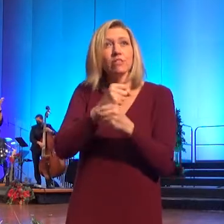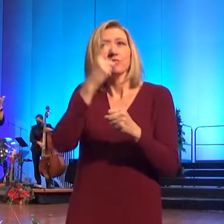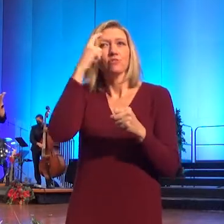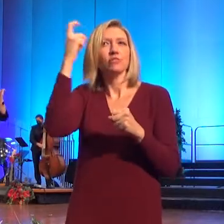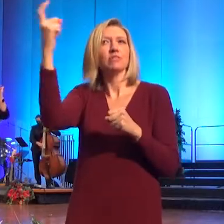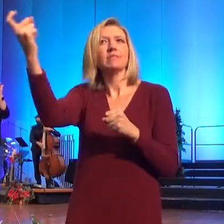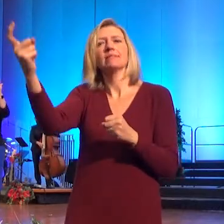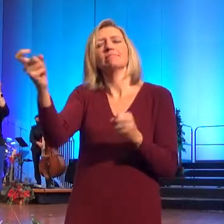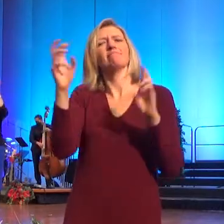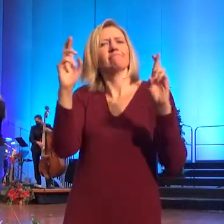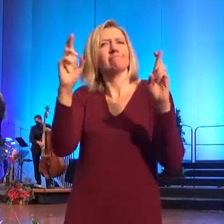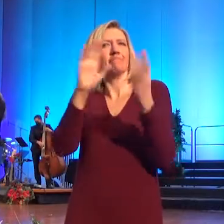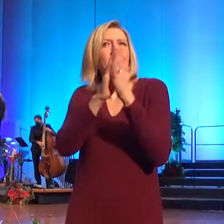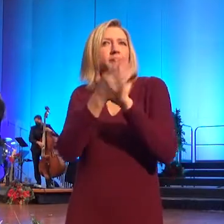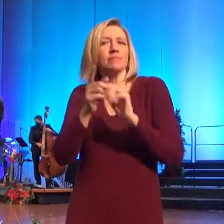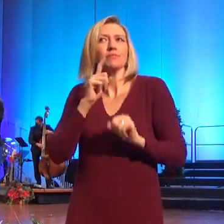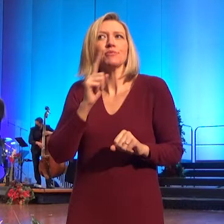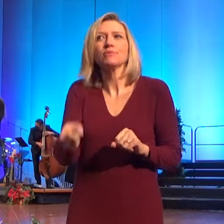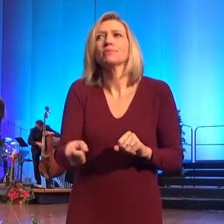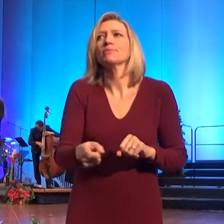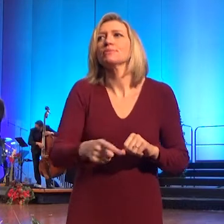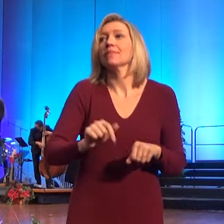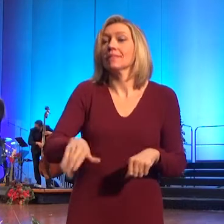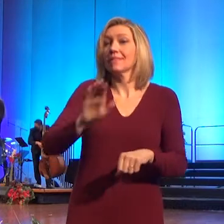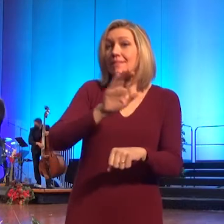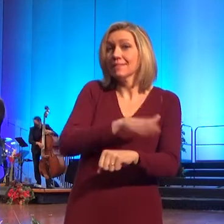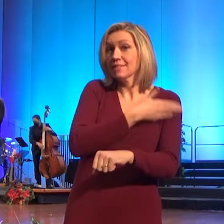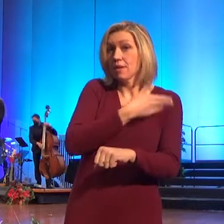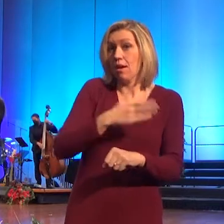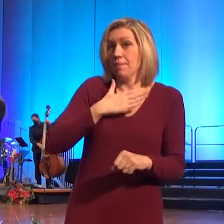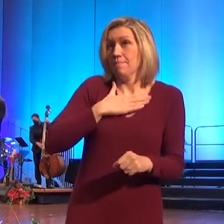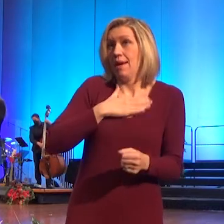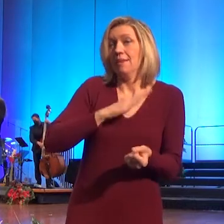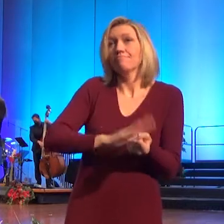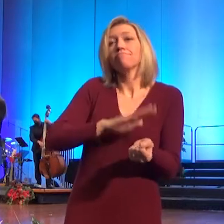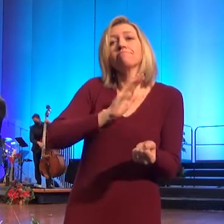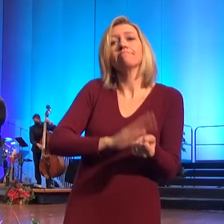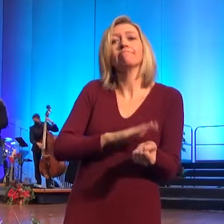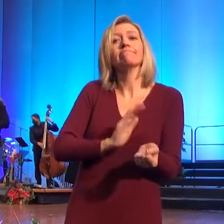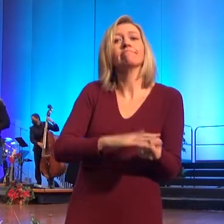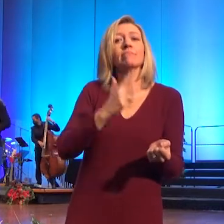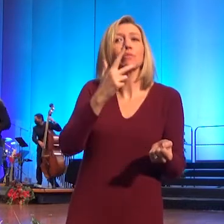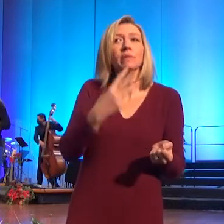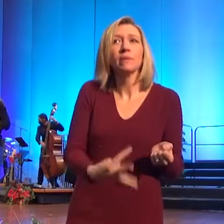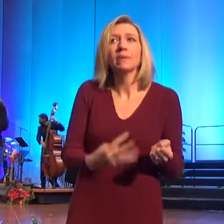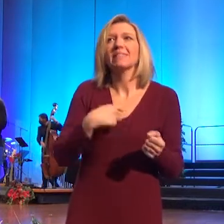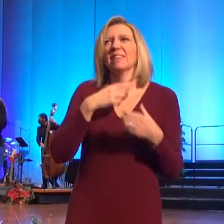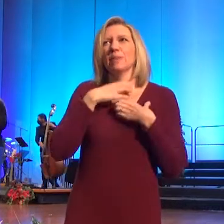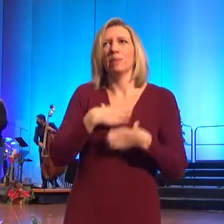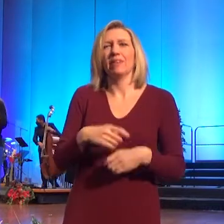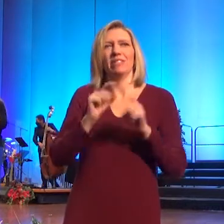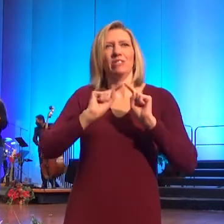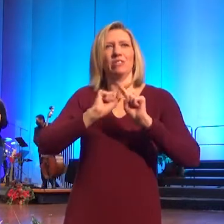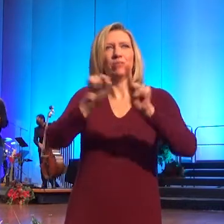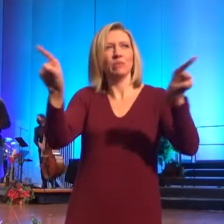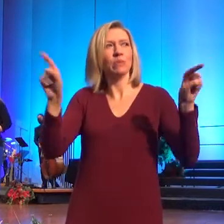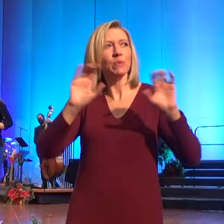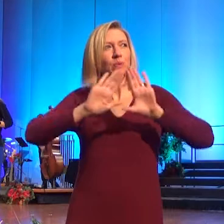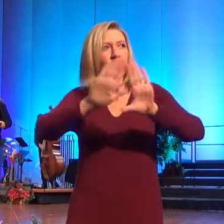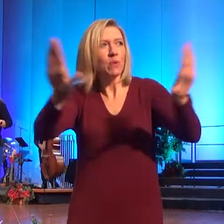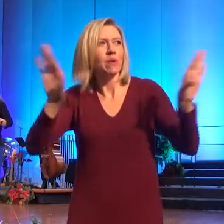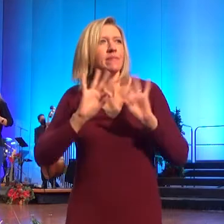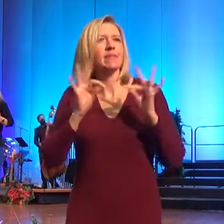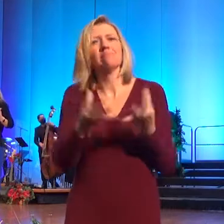dream come true. And this song of mine in 3/4 time wishes you and yours the